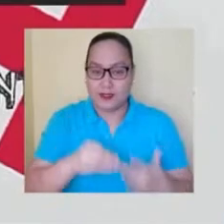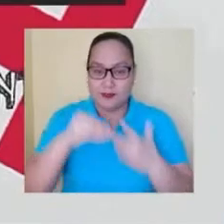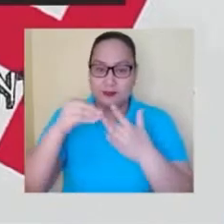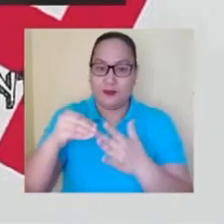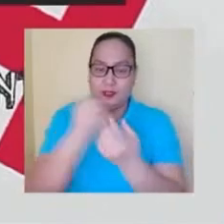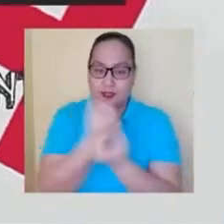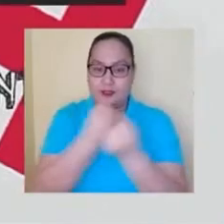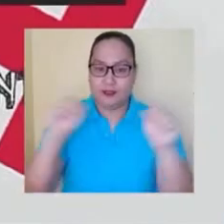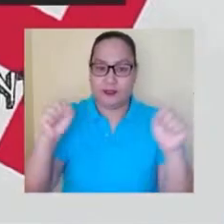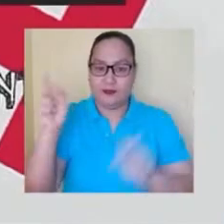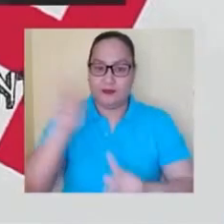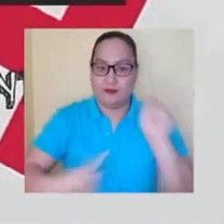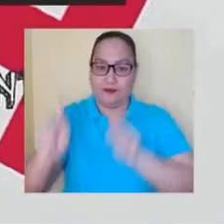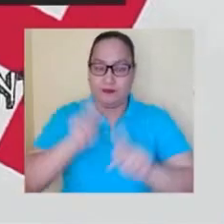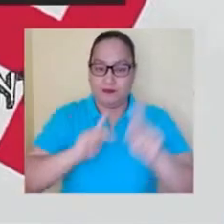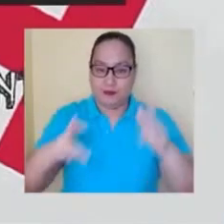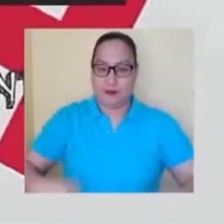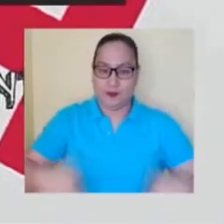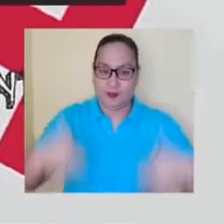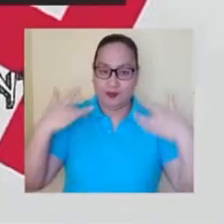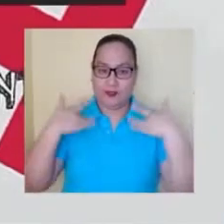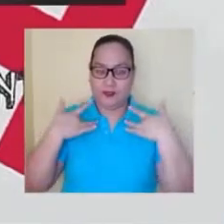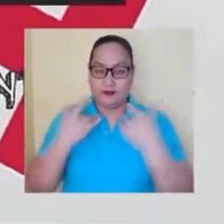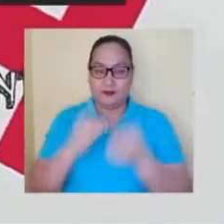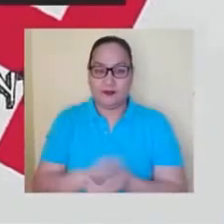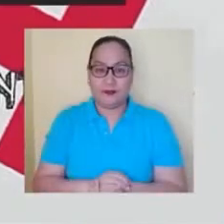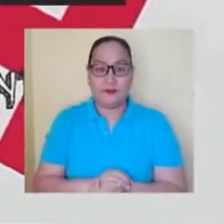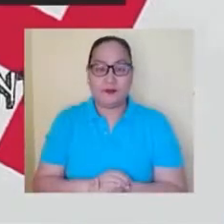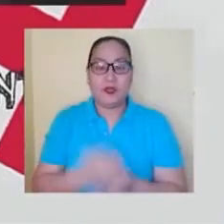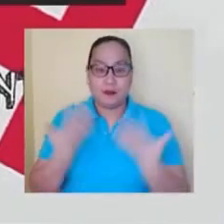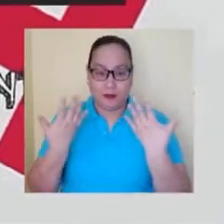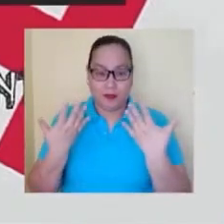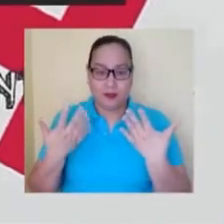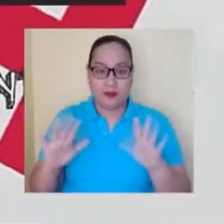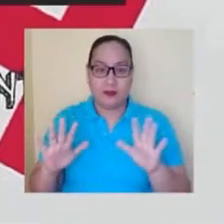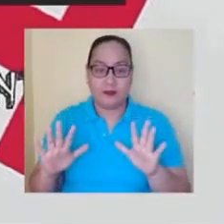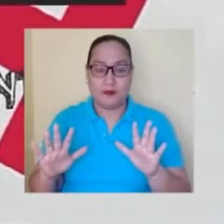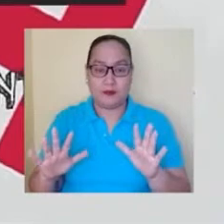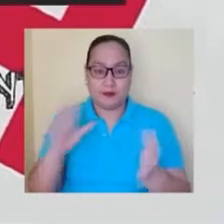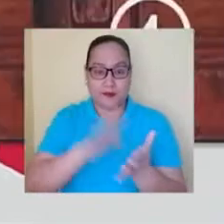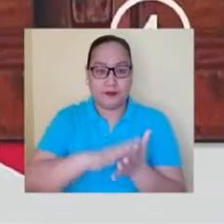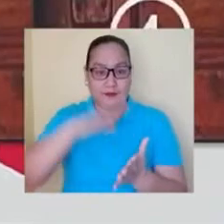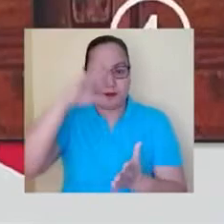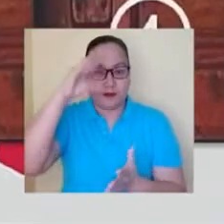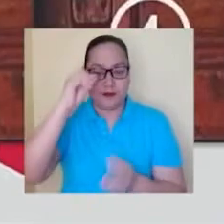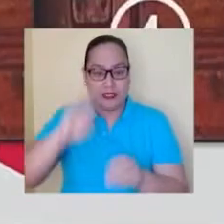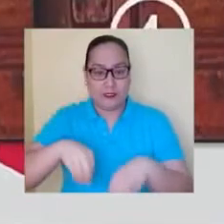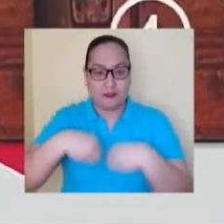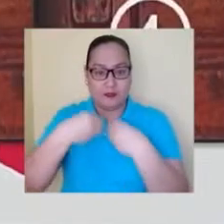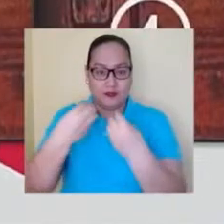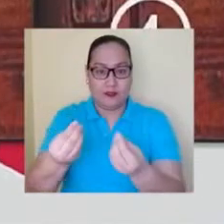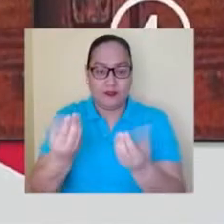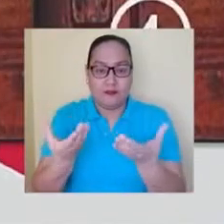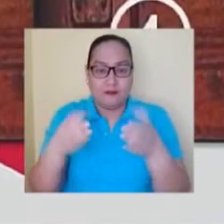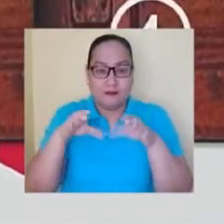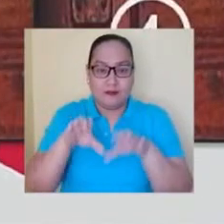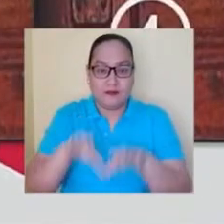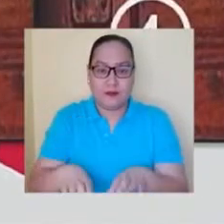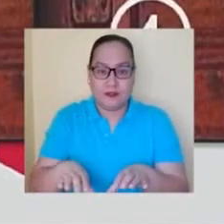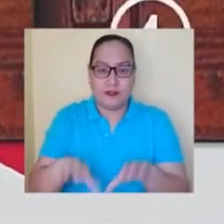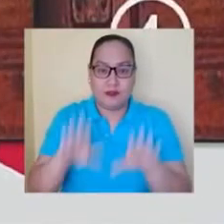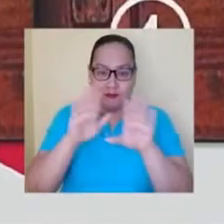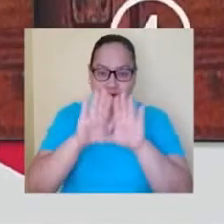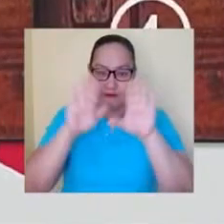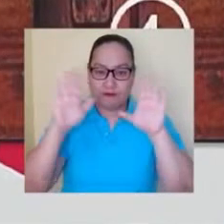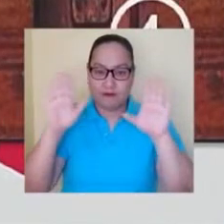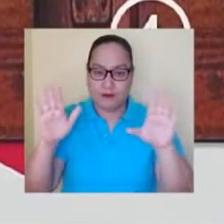saving people's lives. At the end of our learning adventure, you will be given chance to reveal